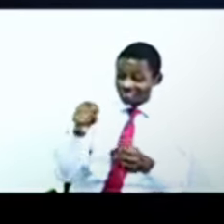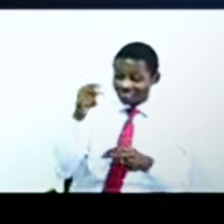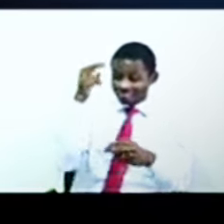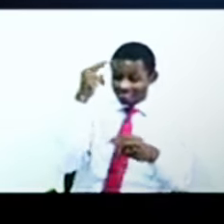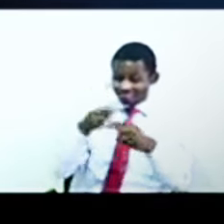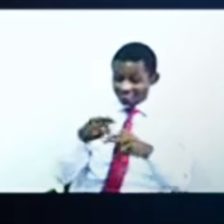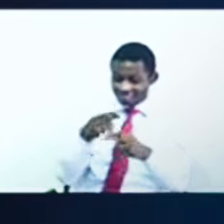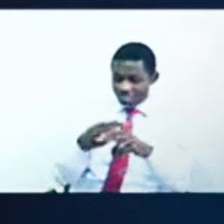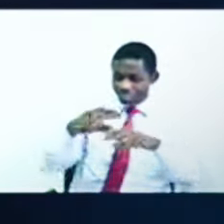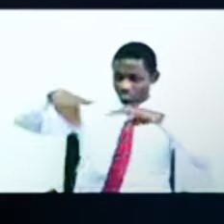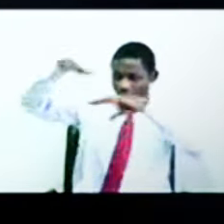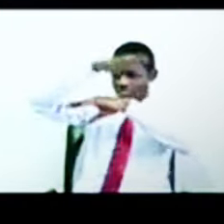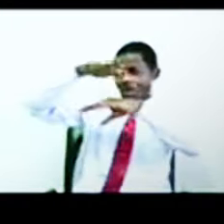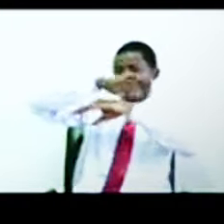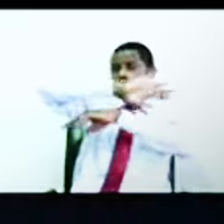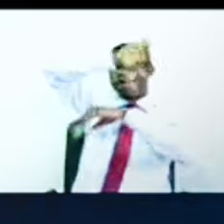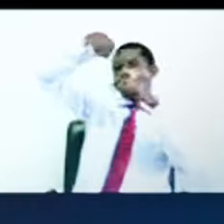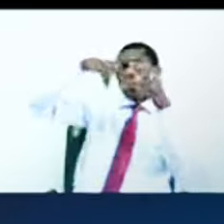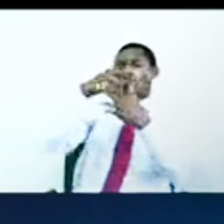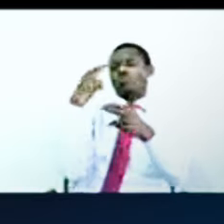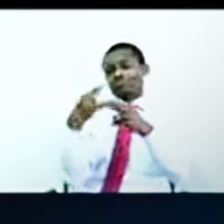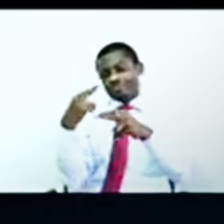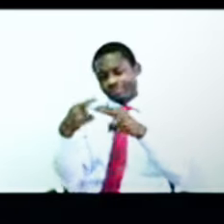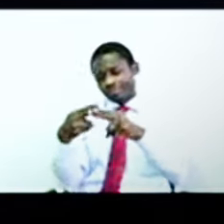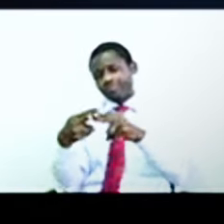is above every name,